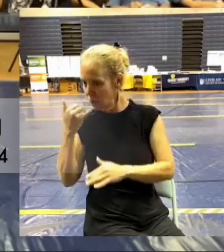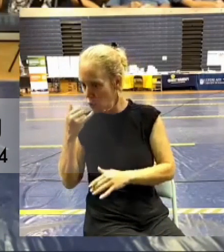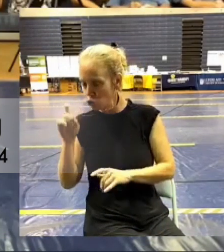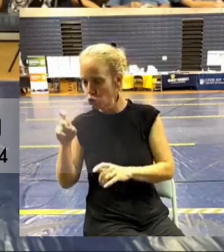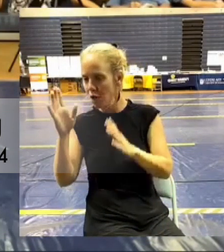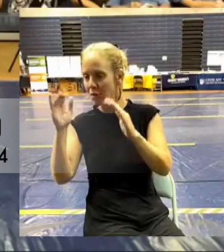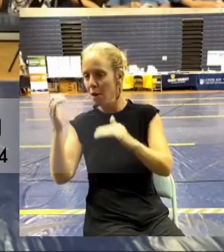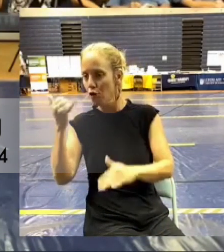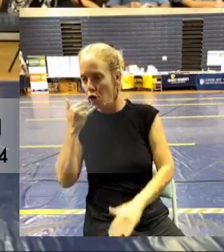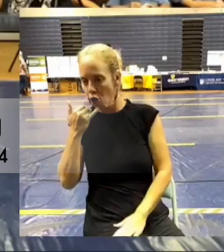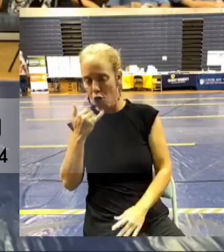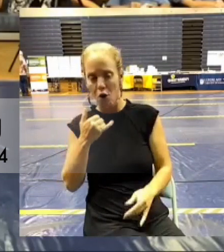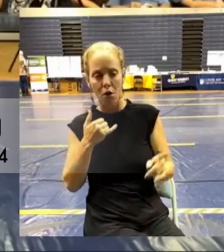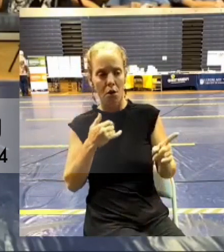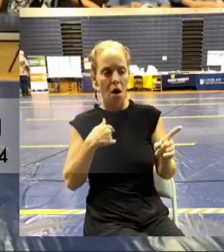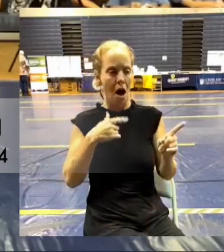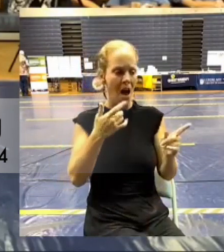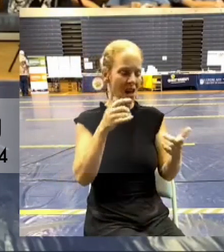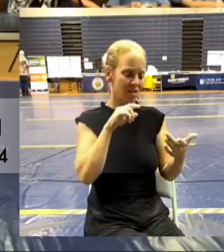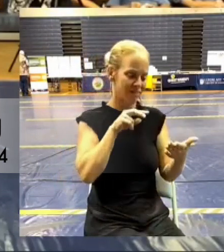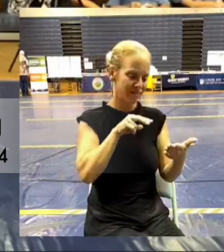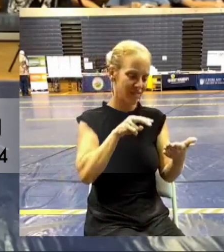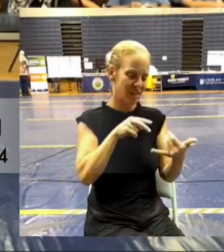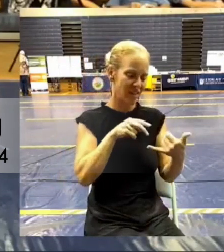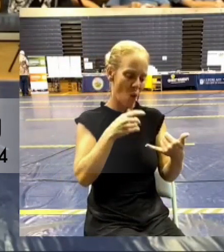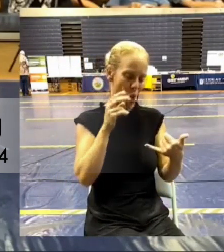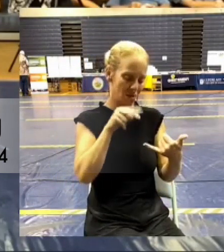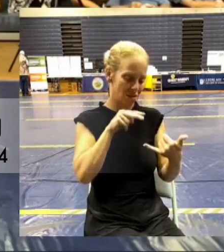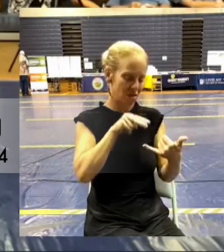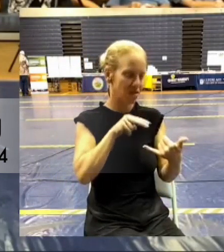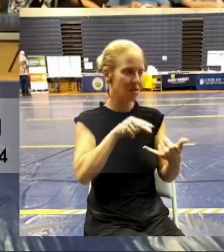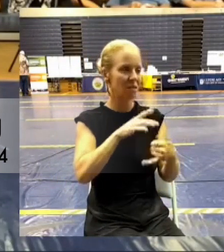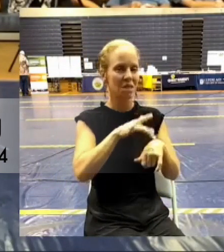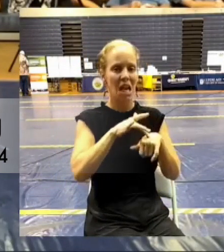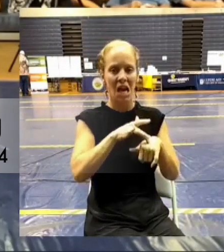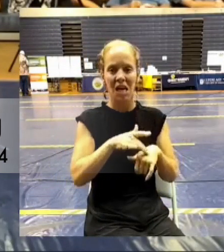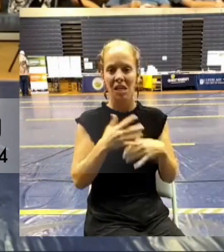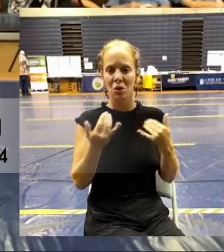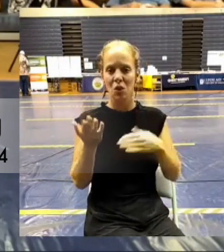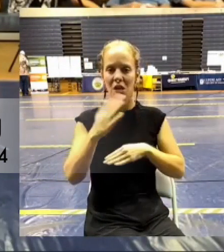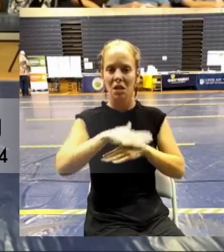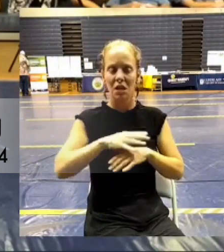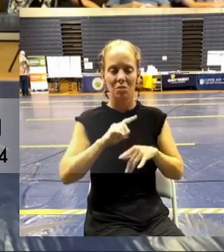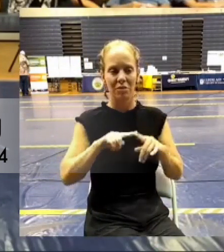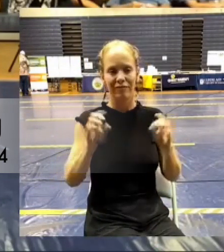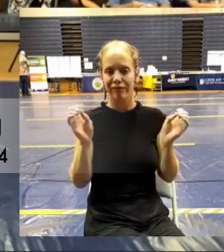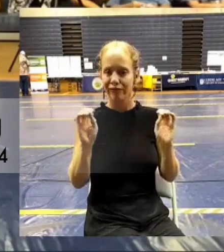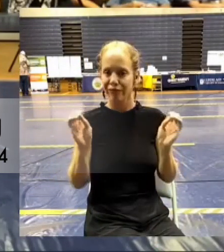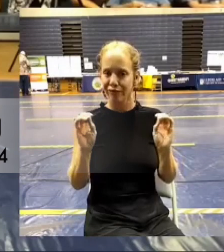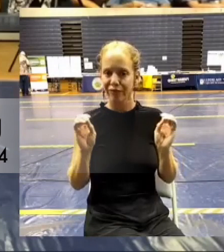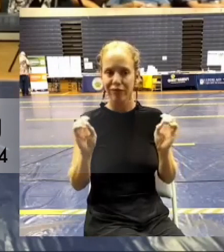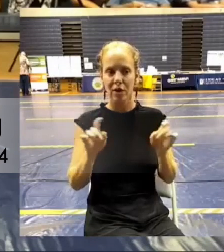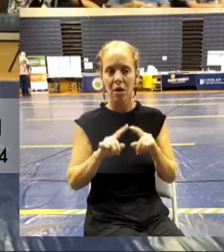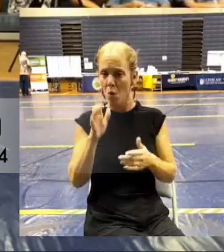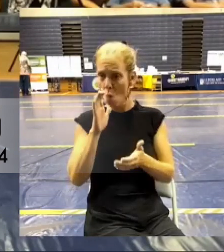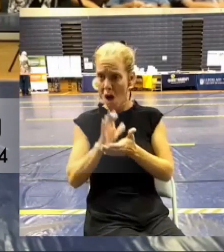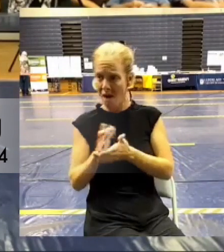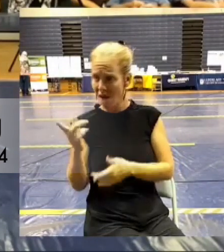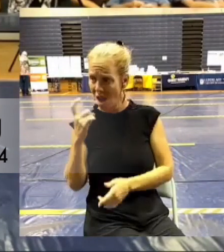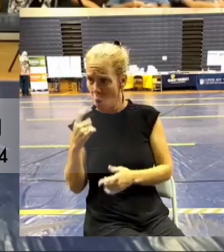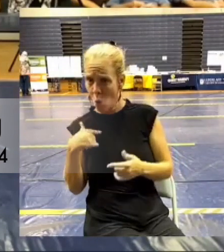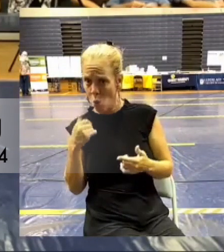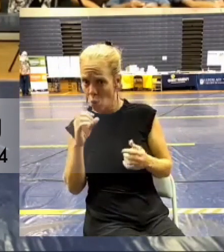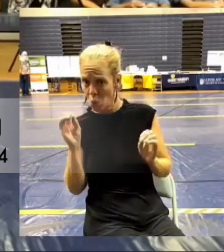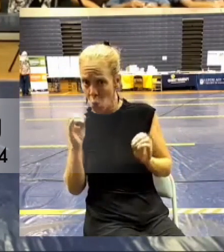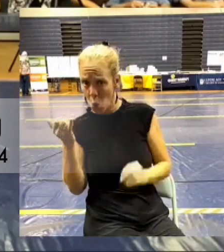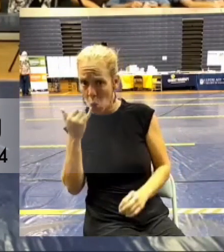they expect a call, no call, nothing yet. Then she asked her, what if I don't get a call? She